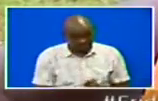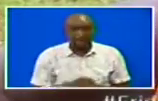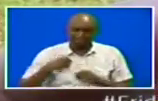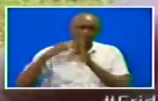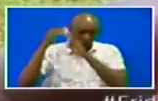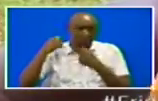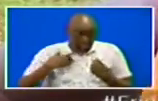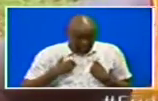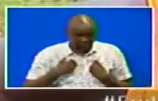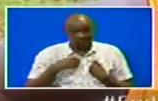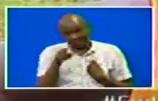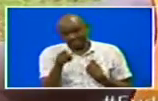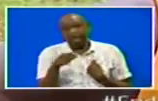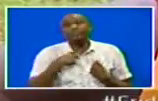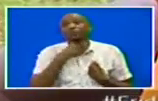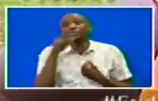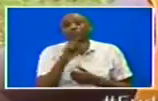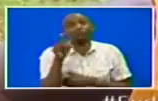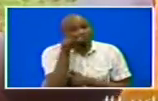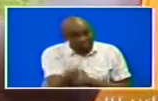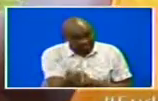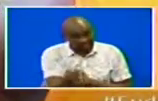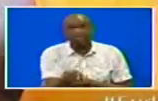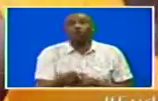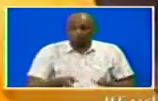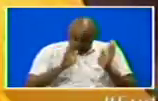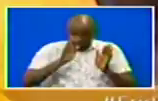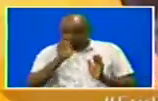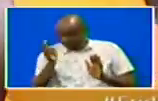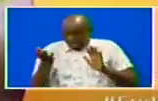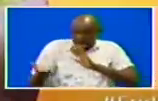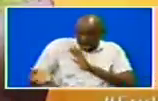tu kuprepare championship. Pali kwa ni mwacho wapo ya njia ya kuangalia